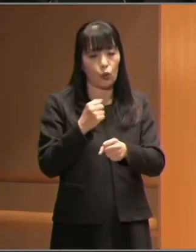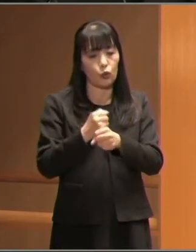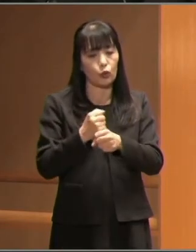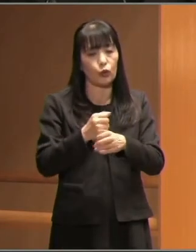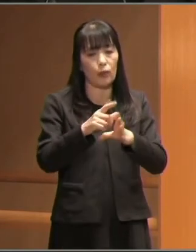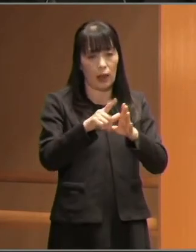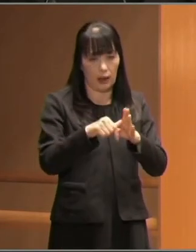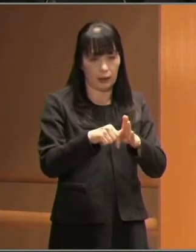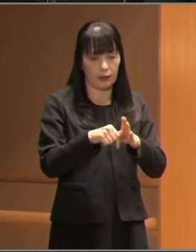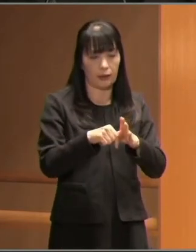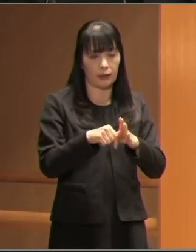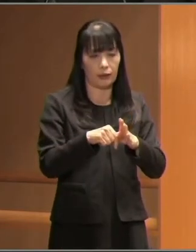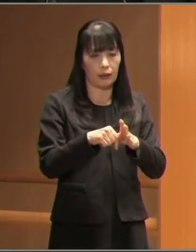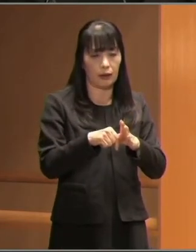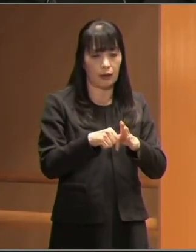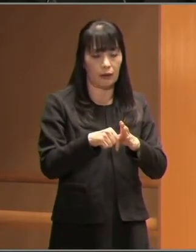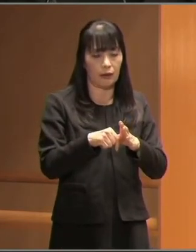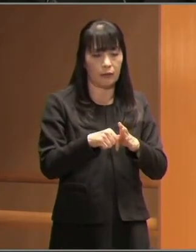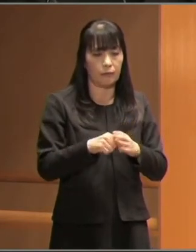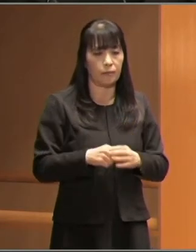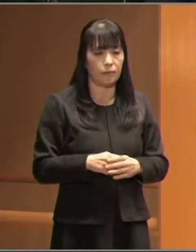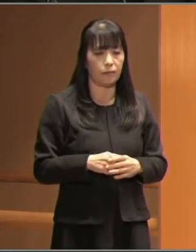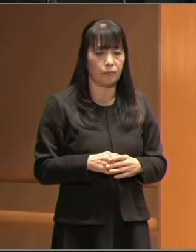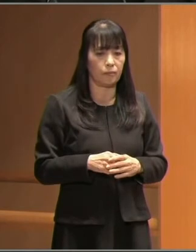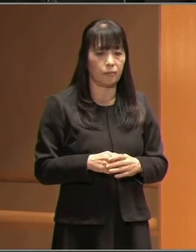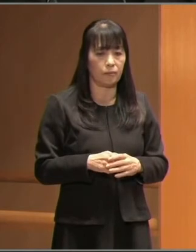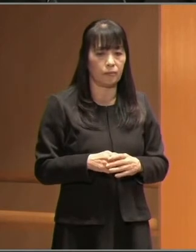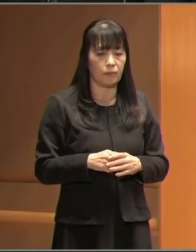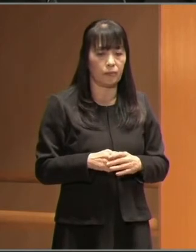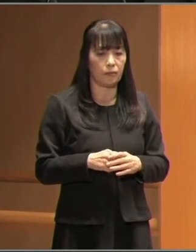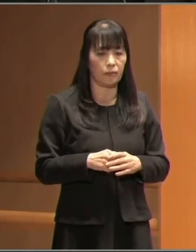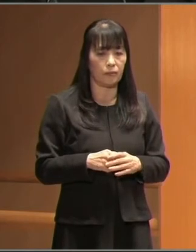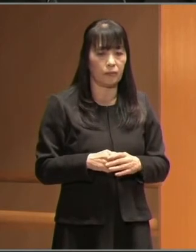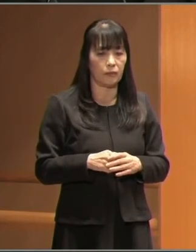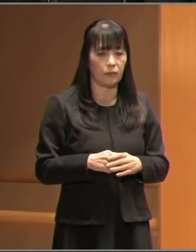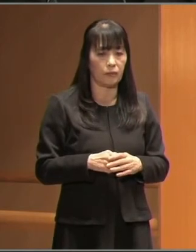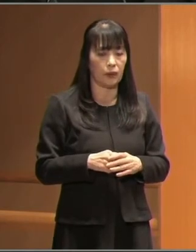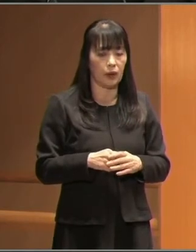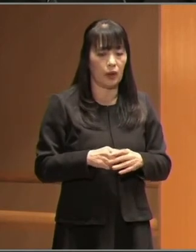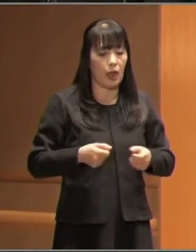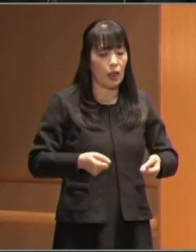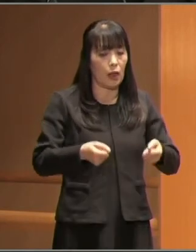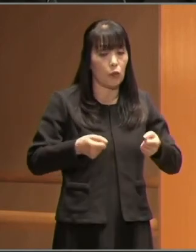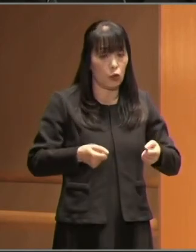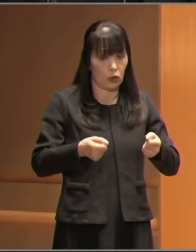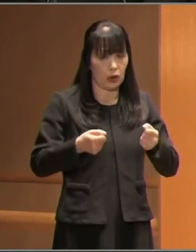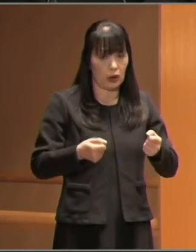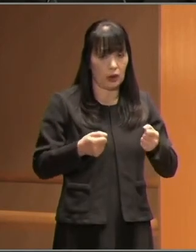But when we want to come up with tools that we need for handmade paper,